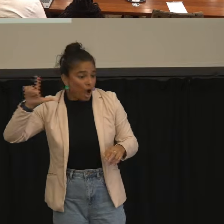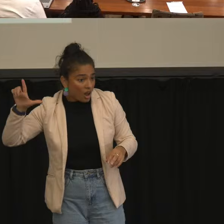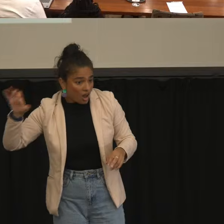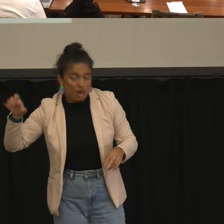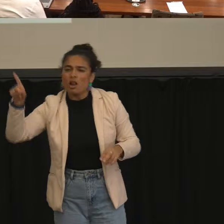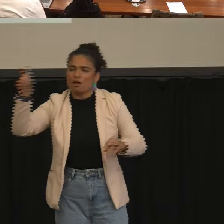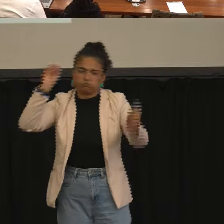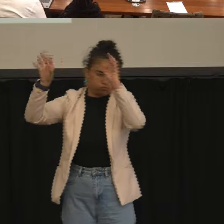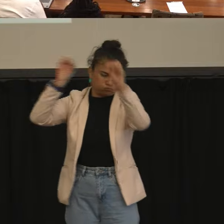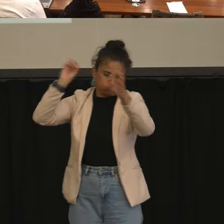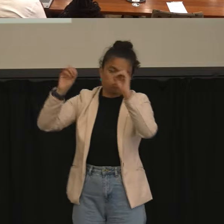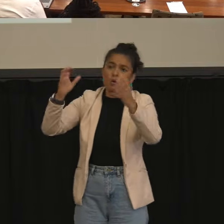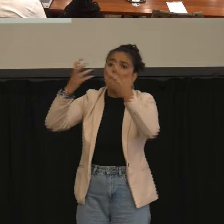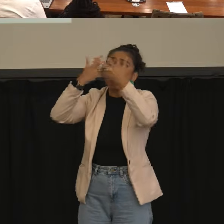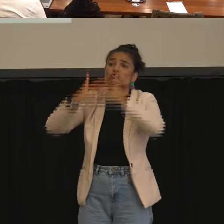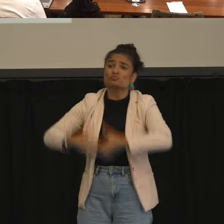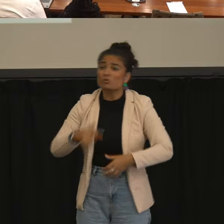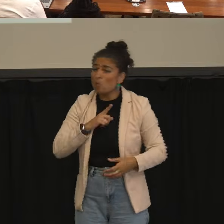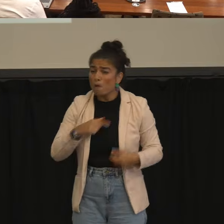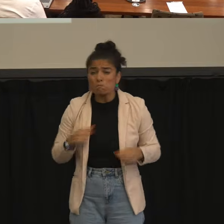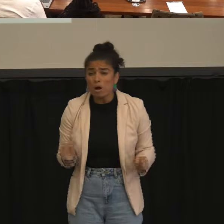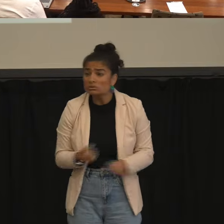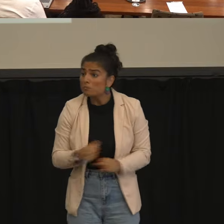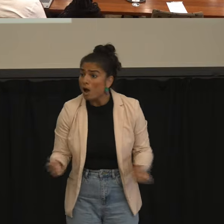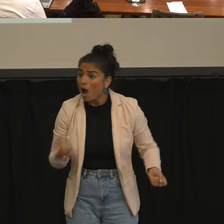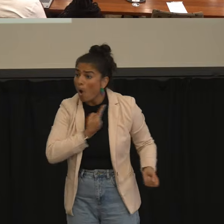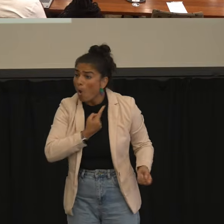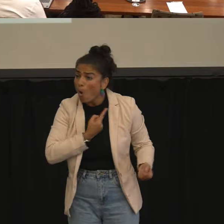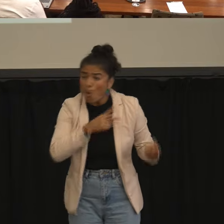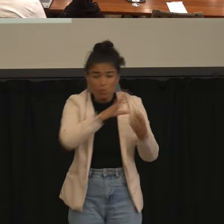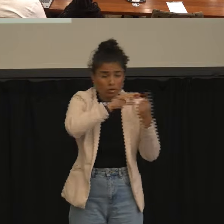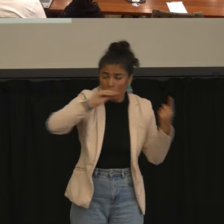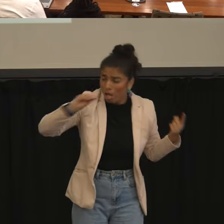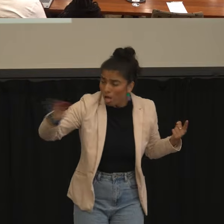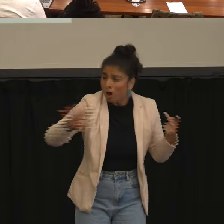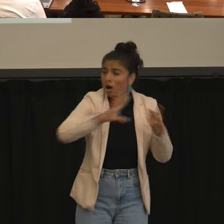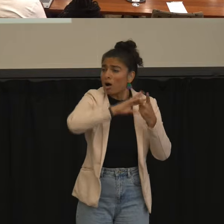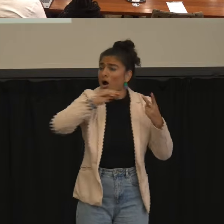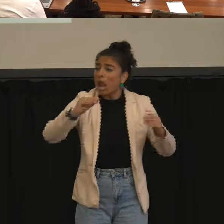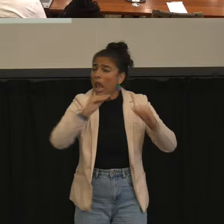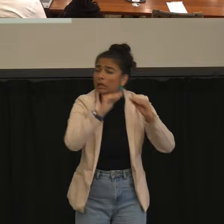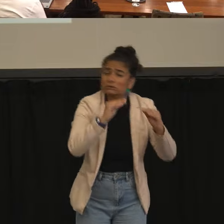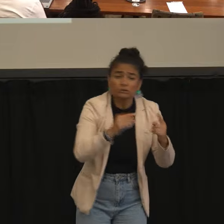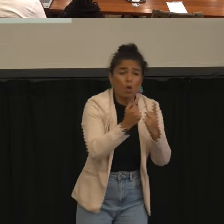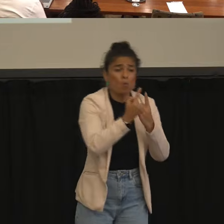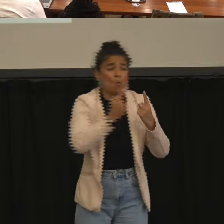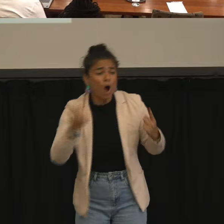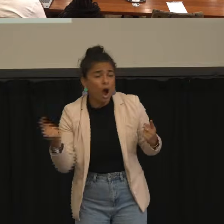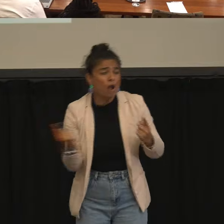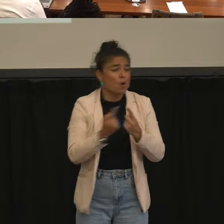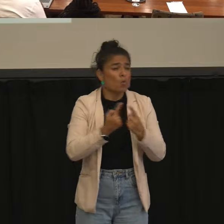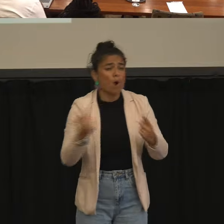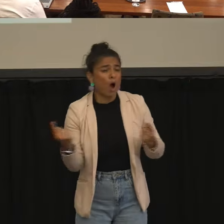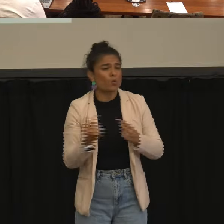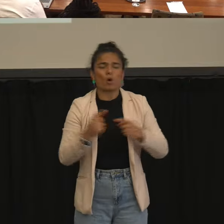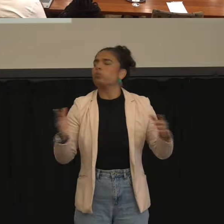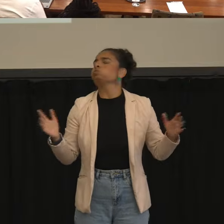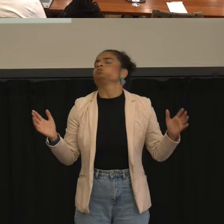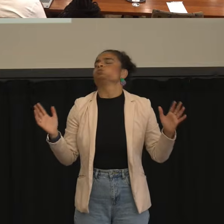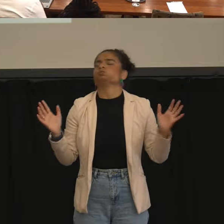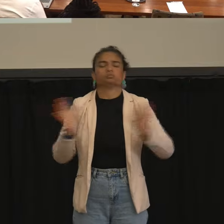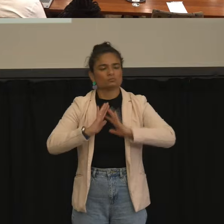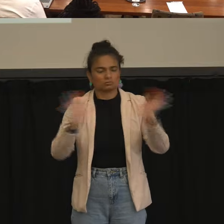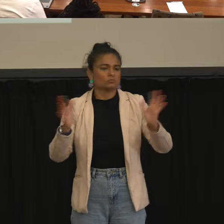went ahead. Michelle then joined us in terms of with the Excel sheet. It was a lot for me to do